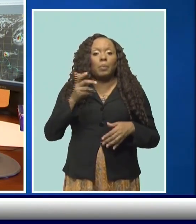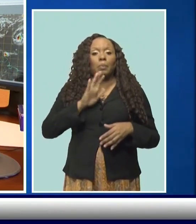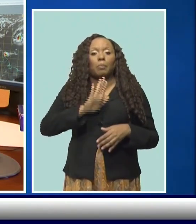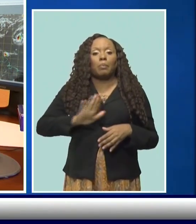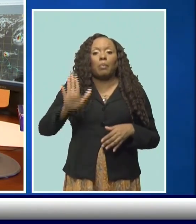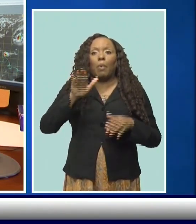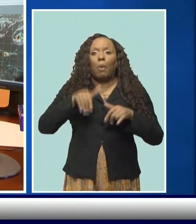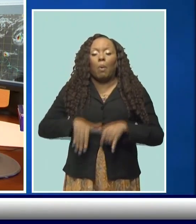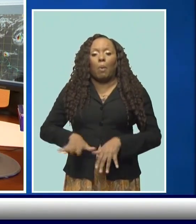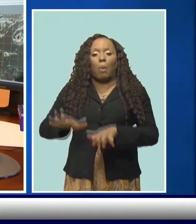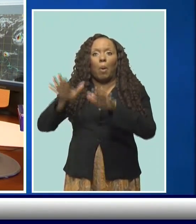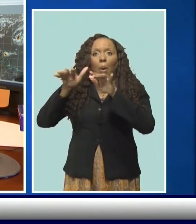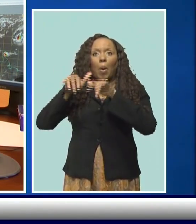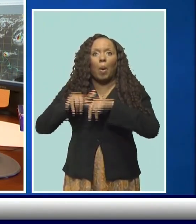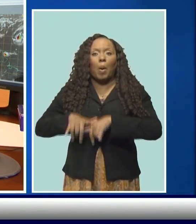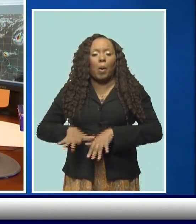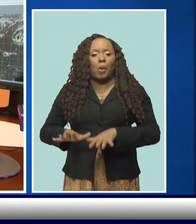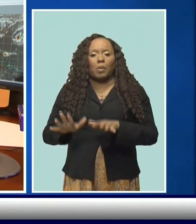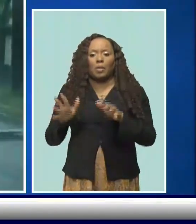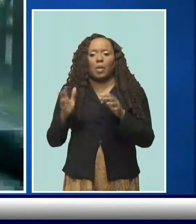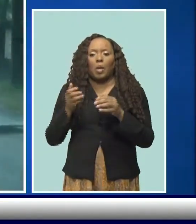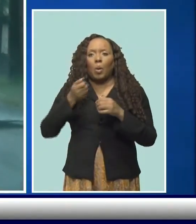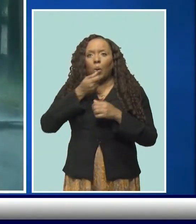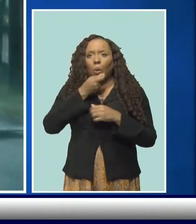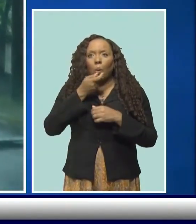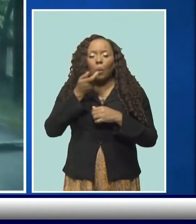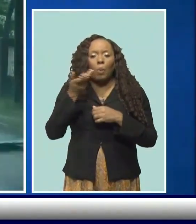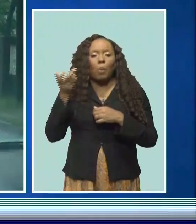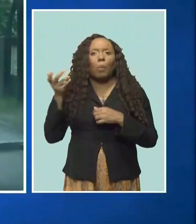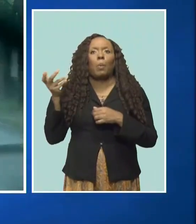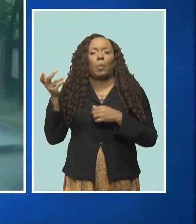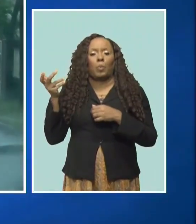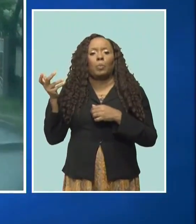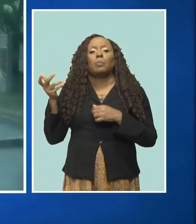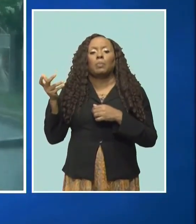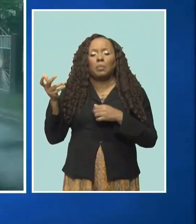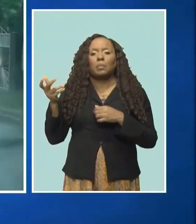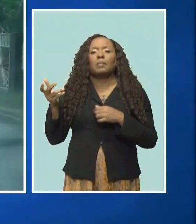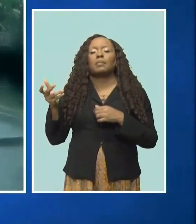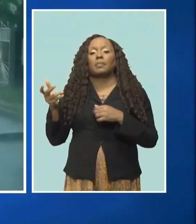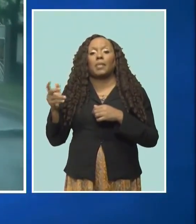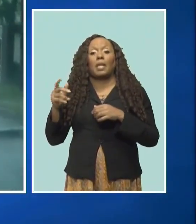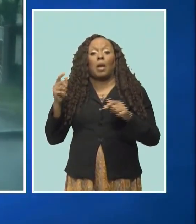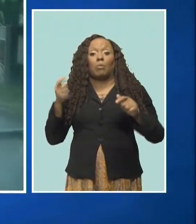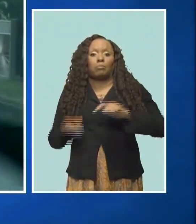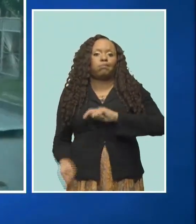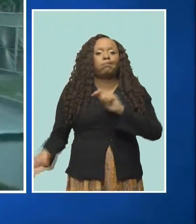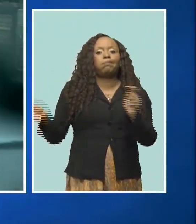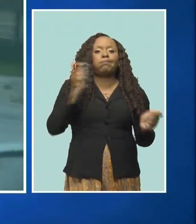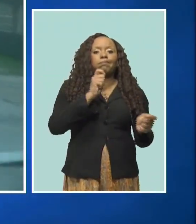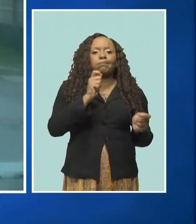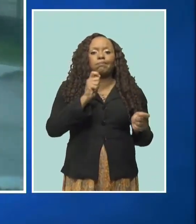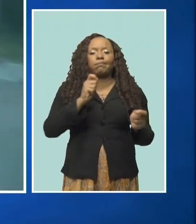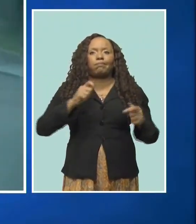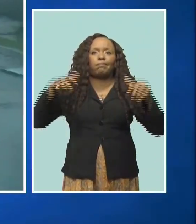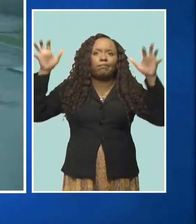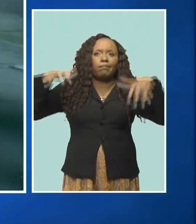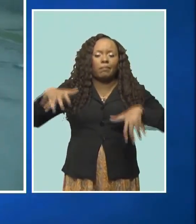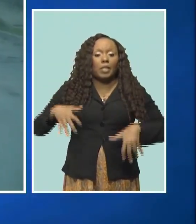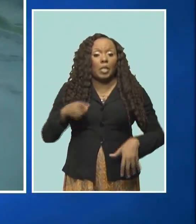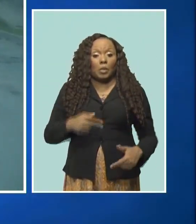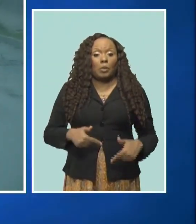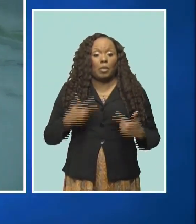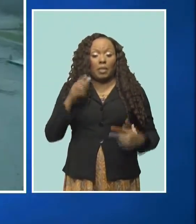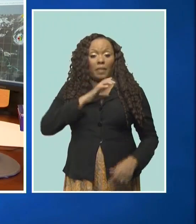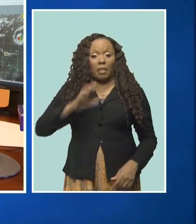are abnormally warm, that creates the right environment to help fuel the showers and the thunderstorms. Now, if you're in Christchurch or St. Philip